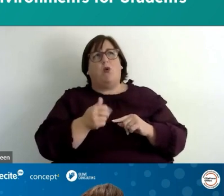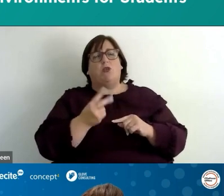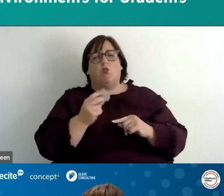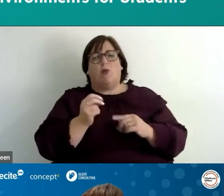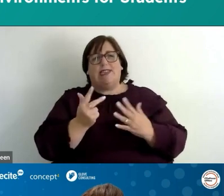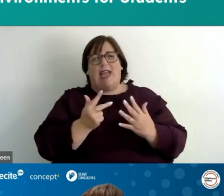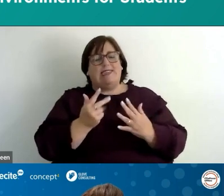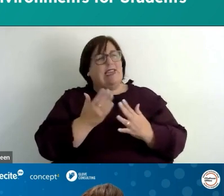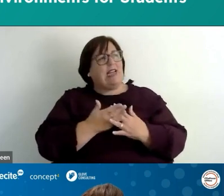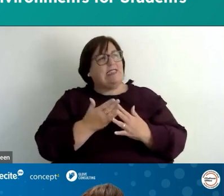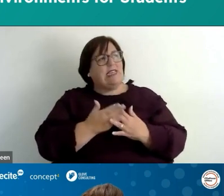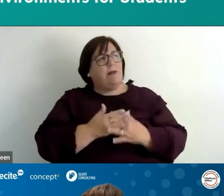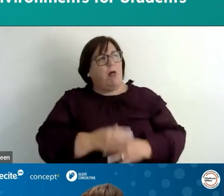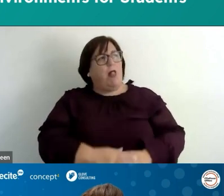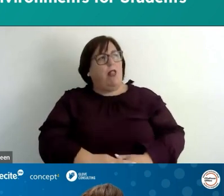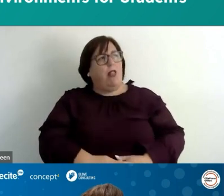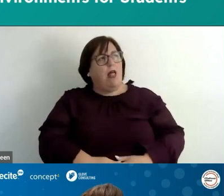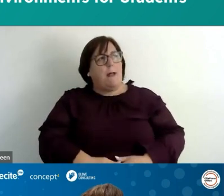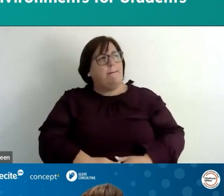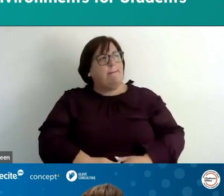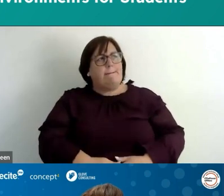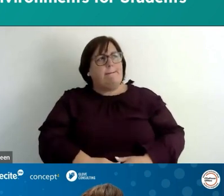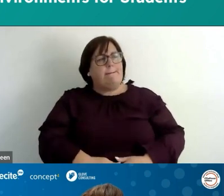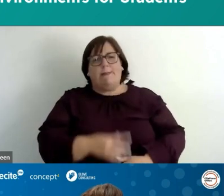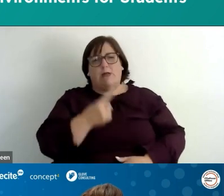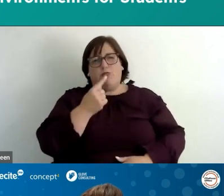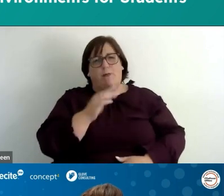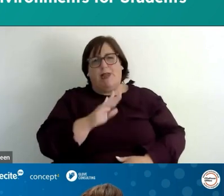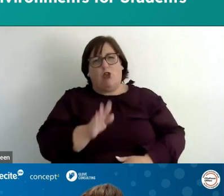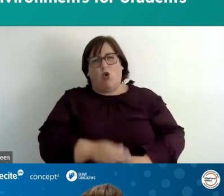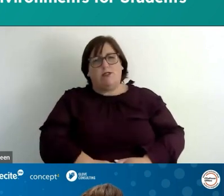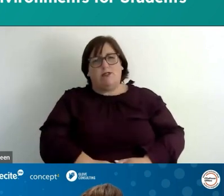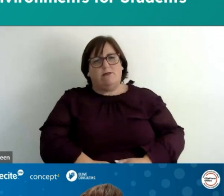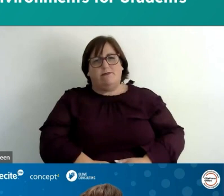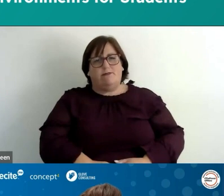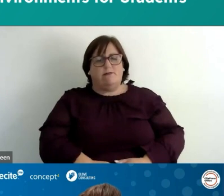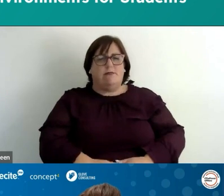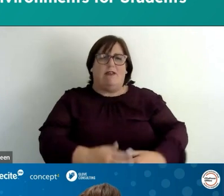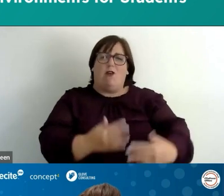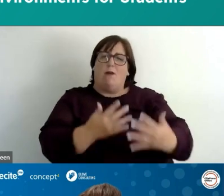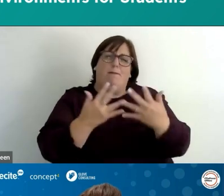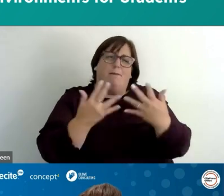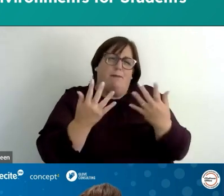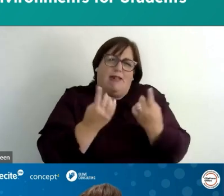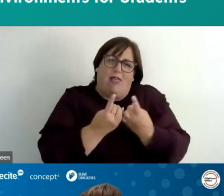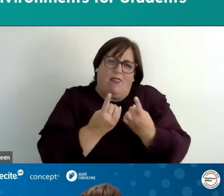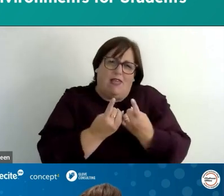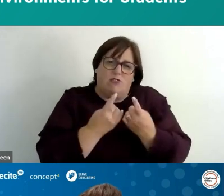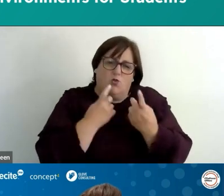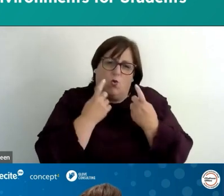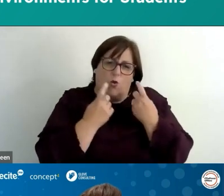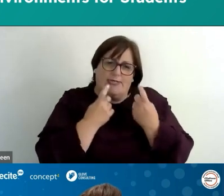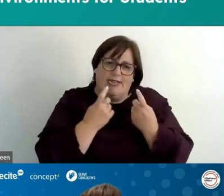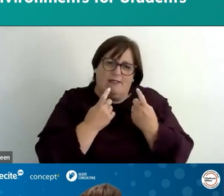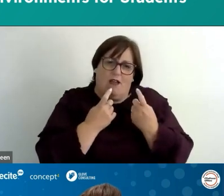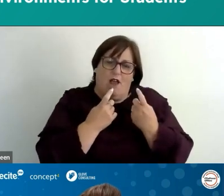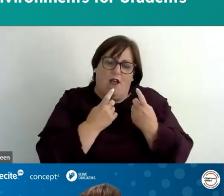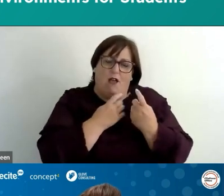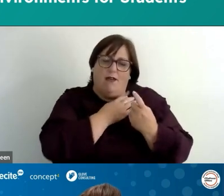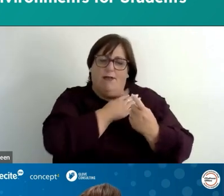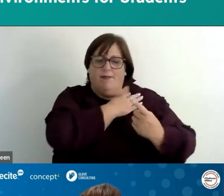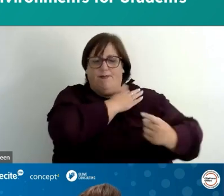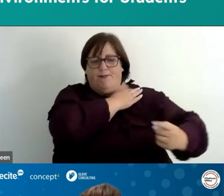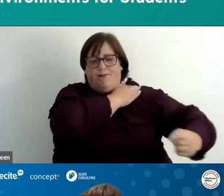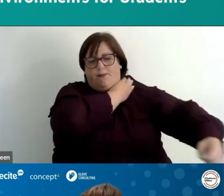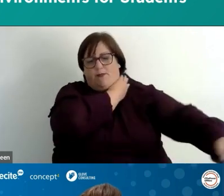considered accessible? Probably not, because there's a number of factors here. First off, I'm thinking that it would largely